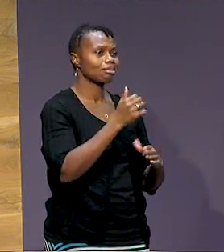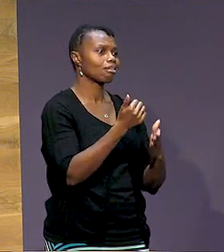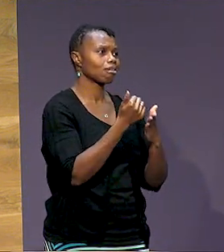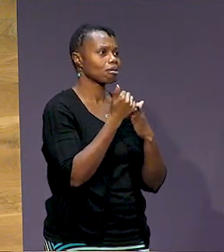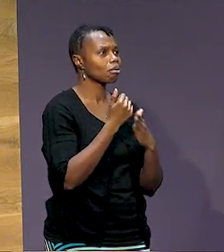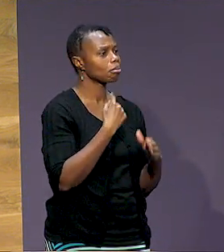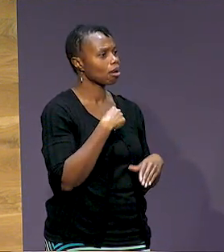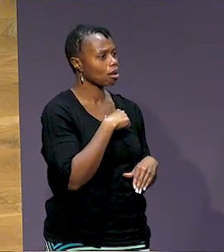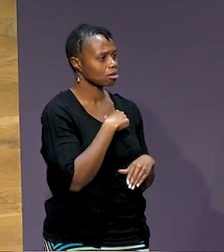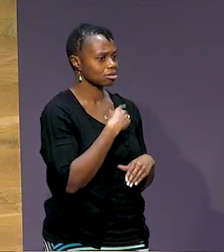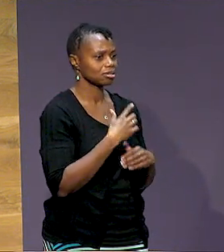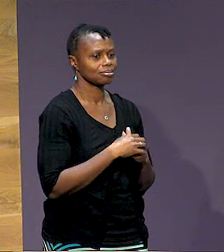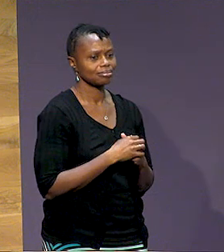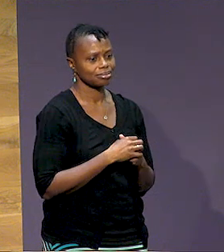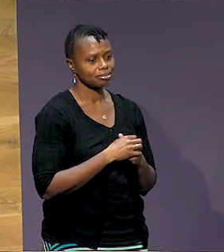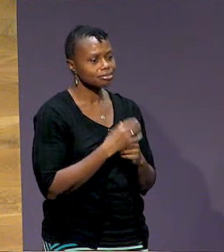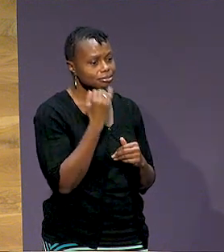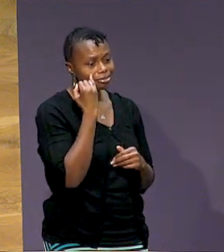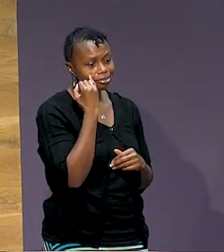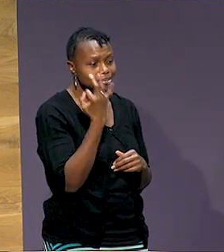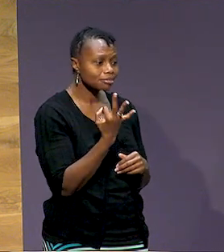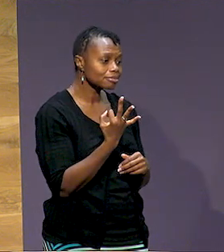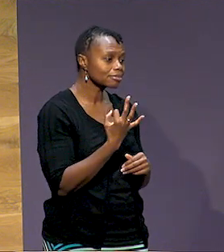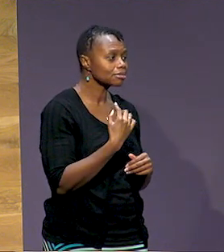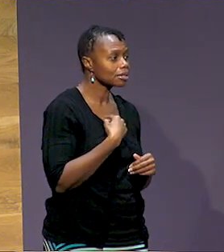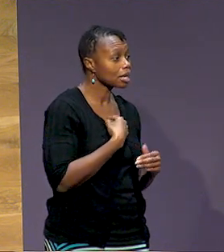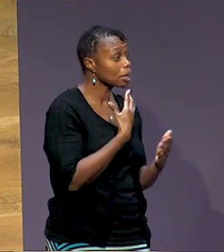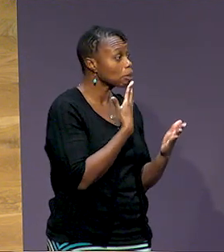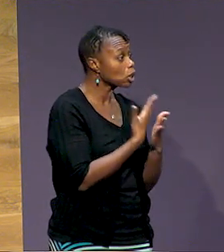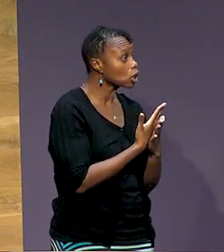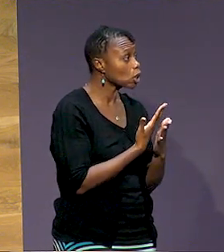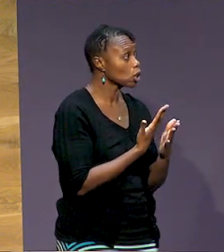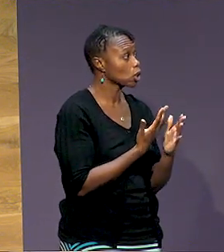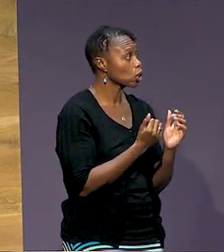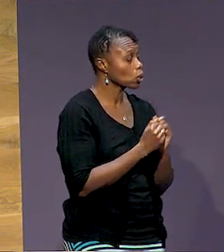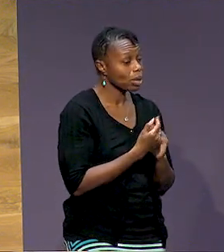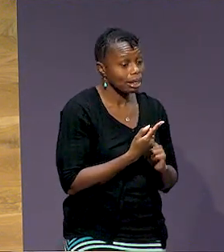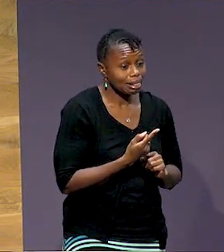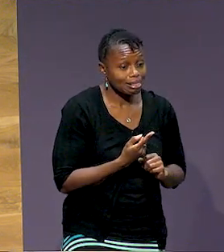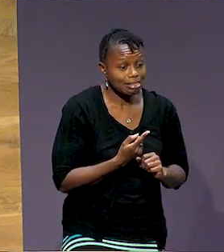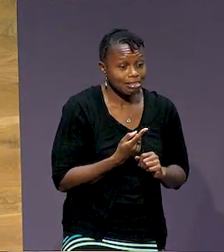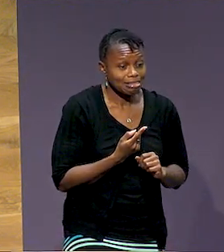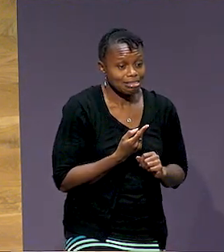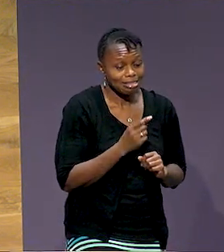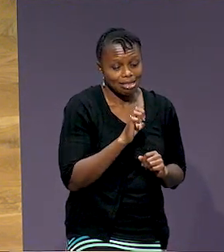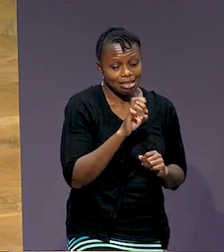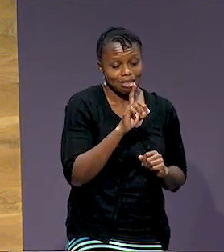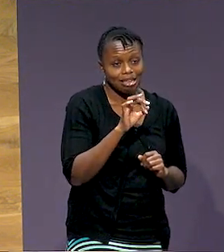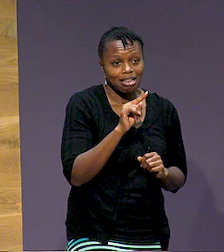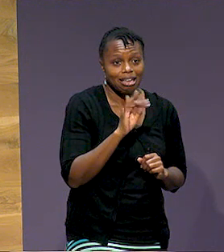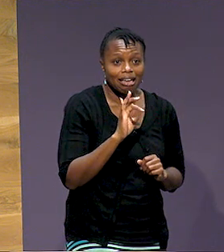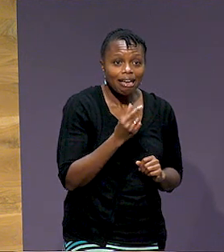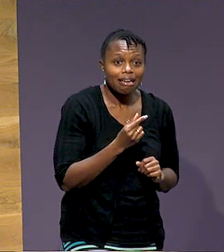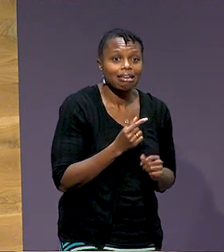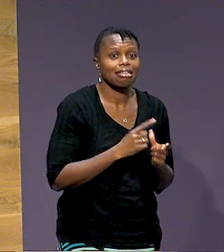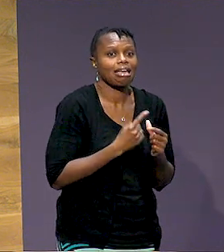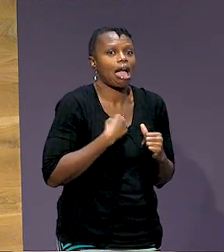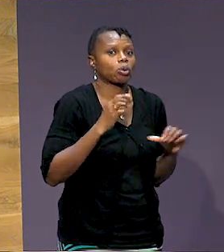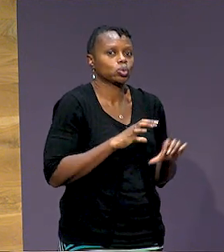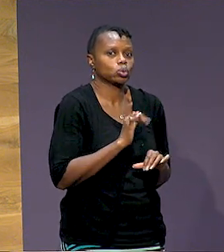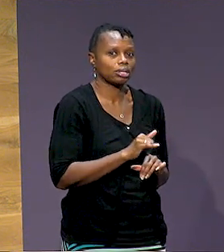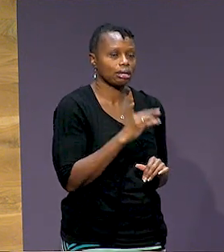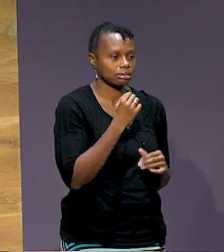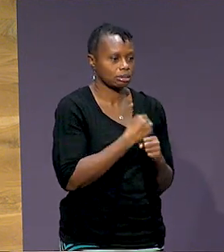to, okay, if I am very good in, I am going to do the editing to make sure that what we write,